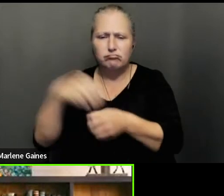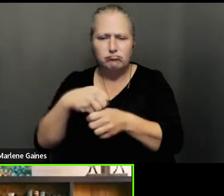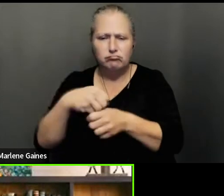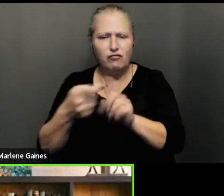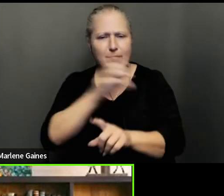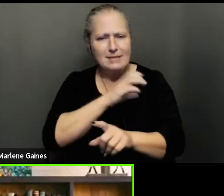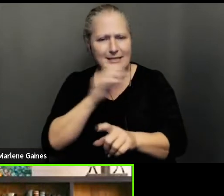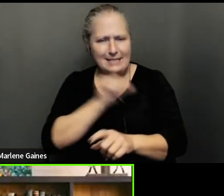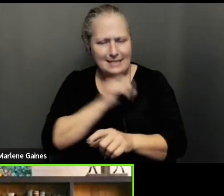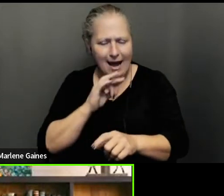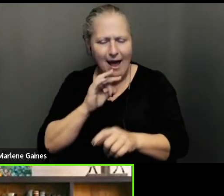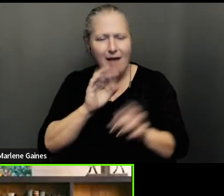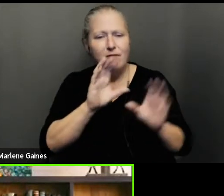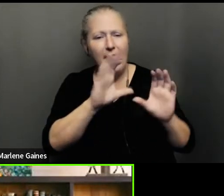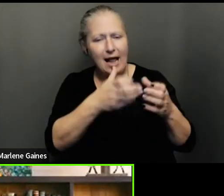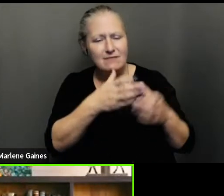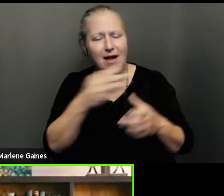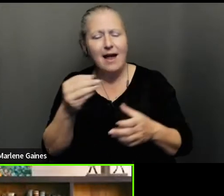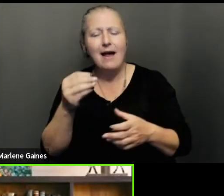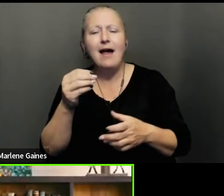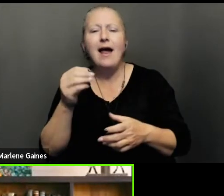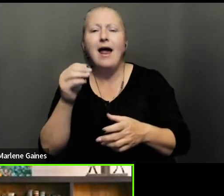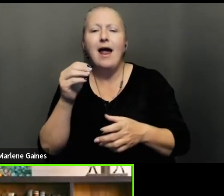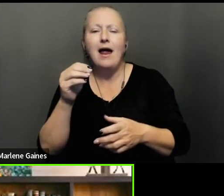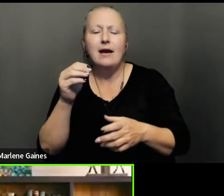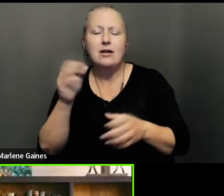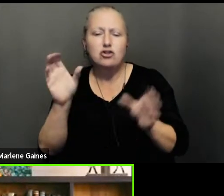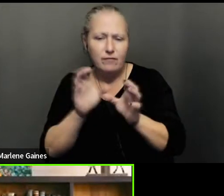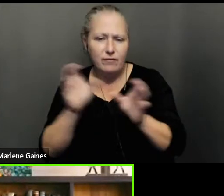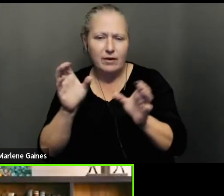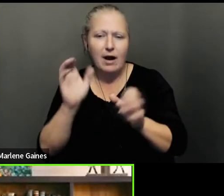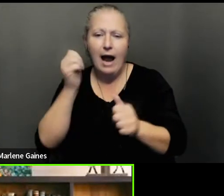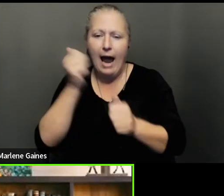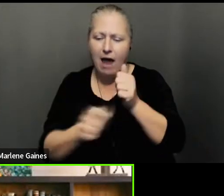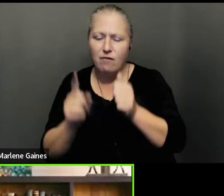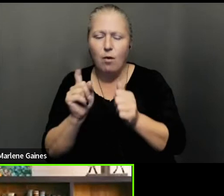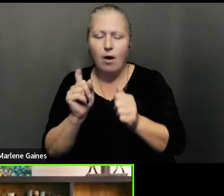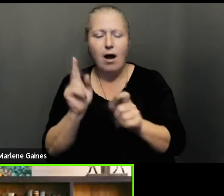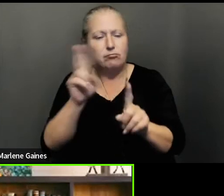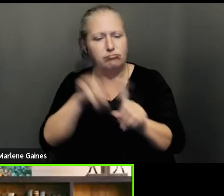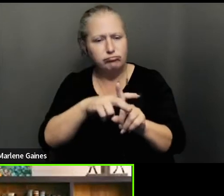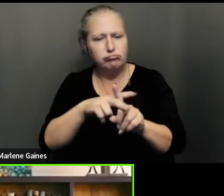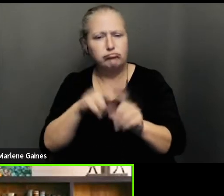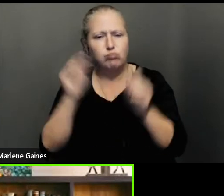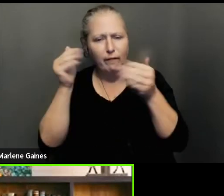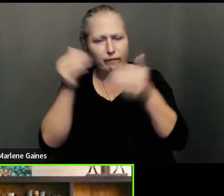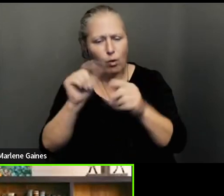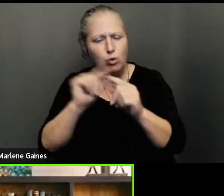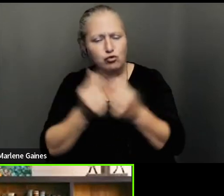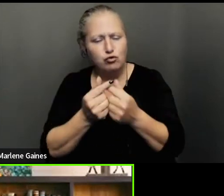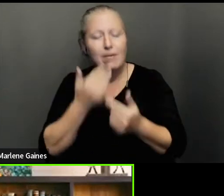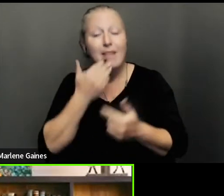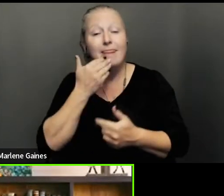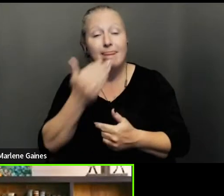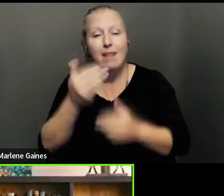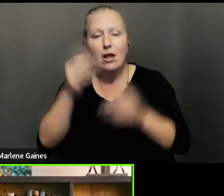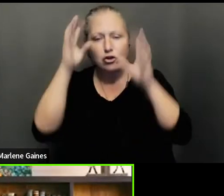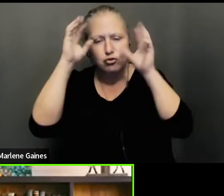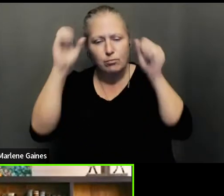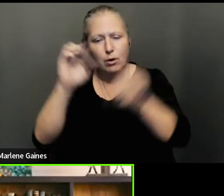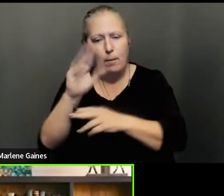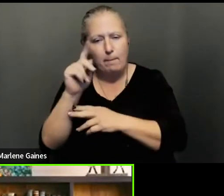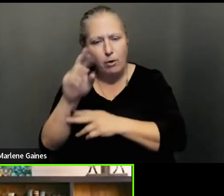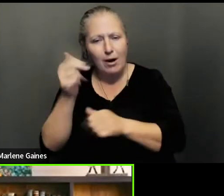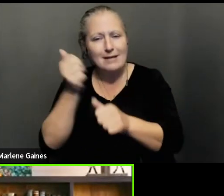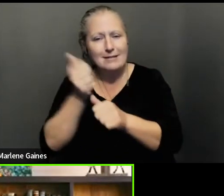certificated and classified, and across all the programs. Everyone was assigned to a focus group. I'd like to thank Superintendent Booker,